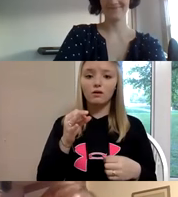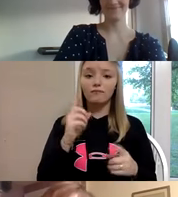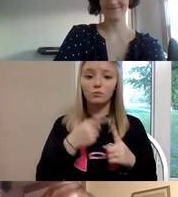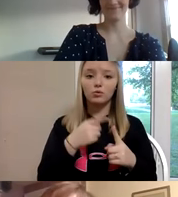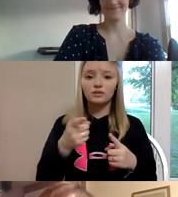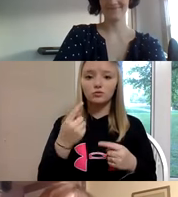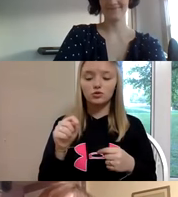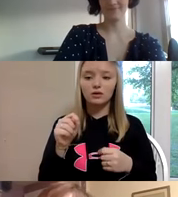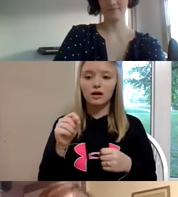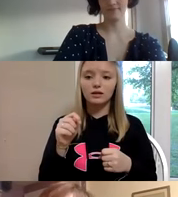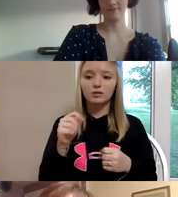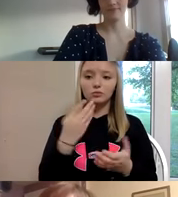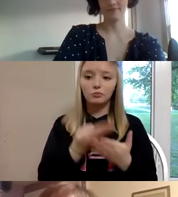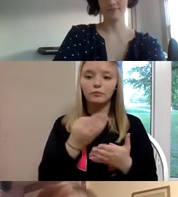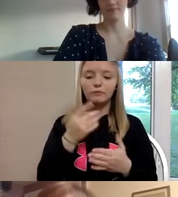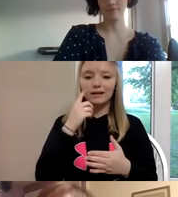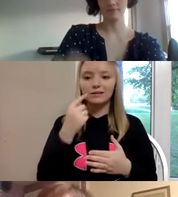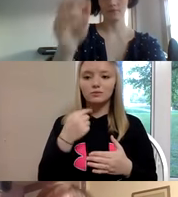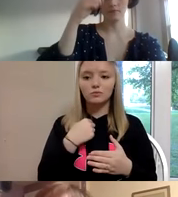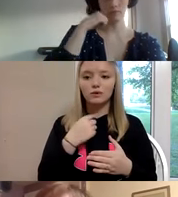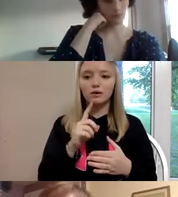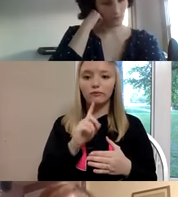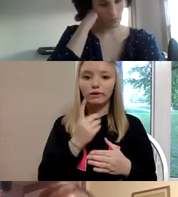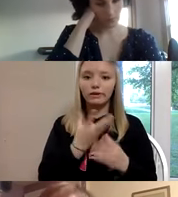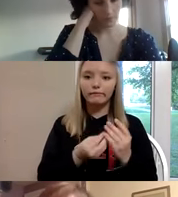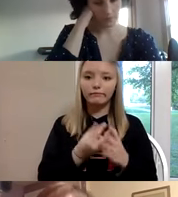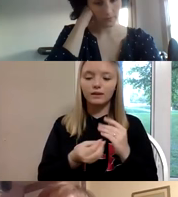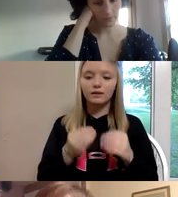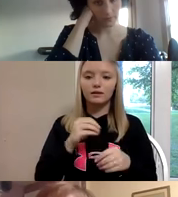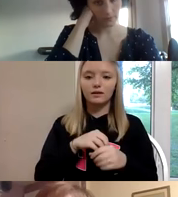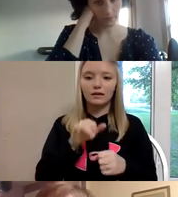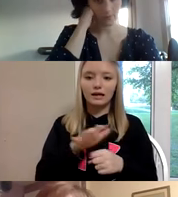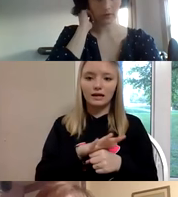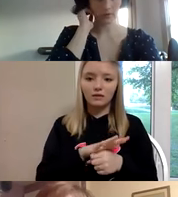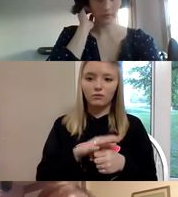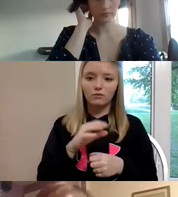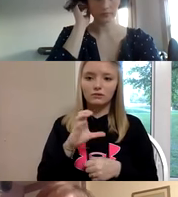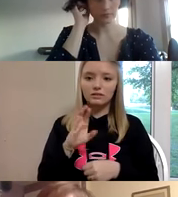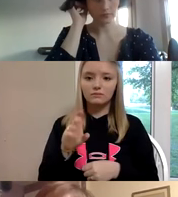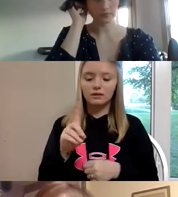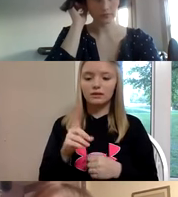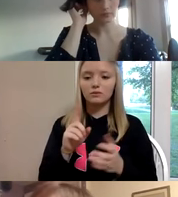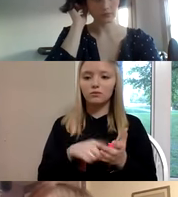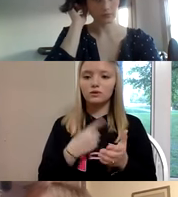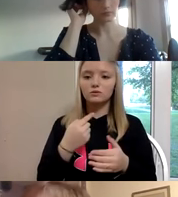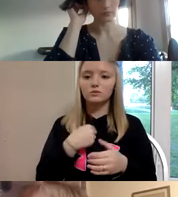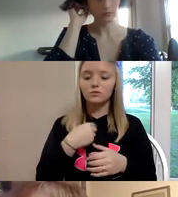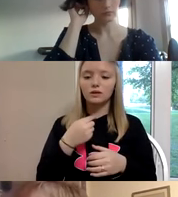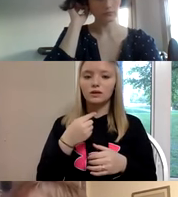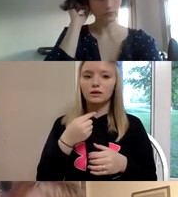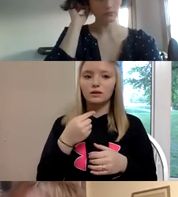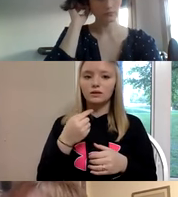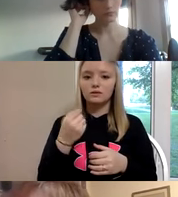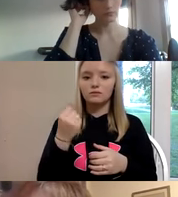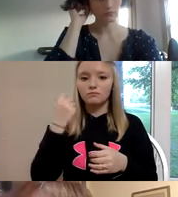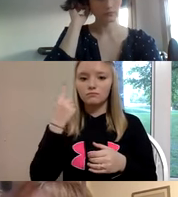are so deficient in those areas, CBD, once we bring that back in balance with CBD oil,